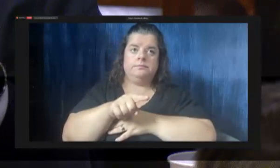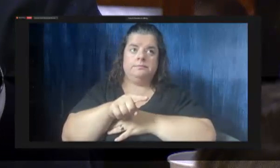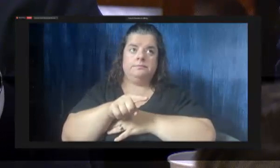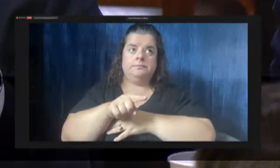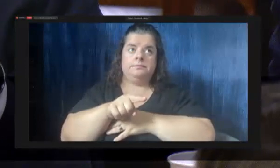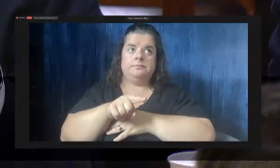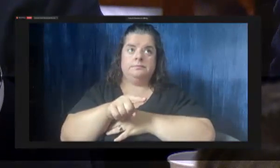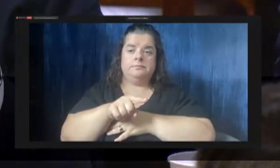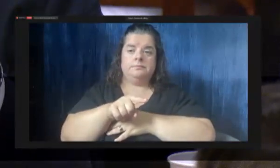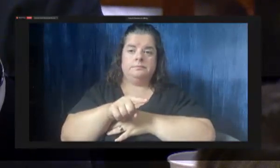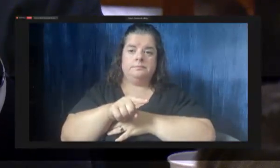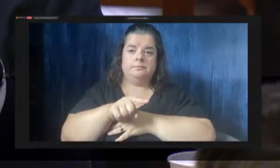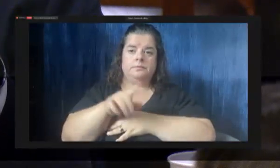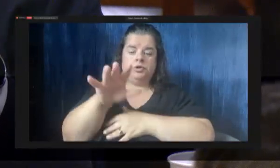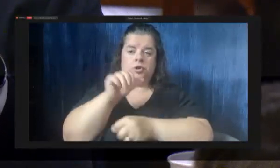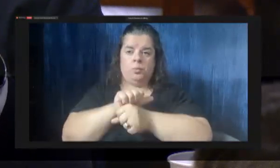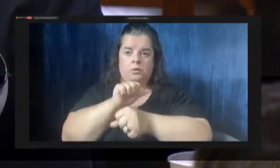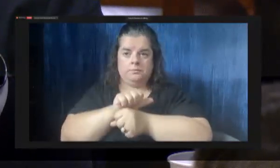has the work you've done,